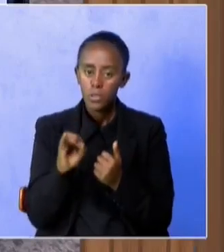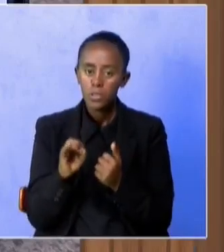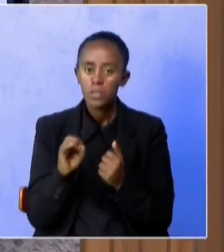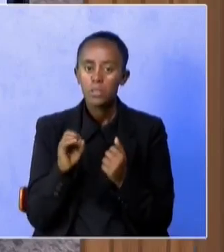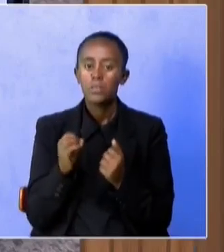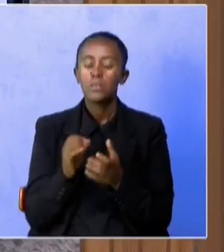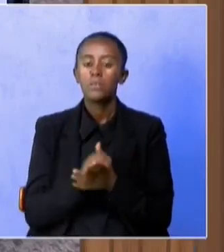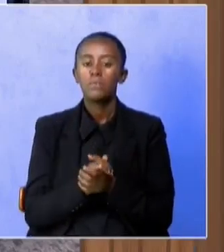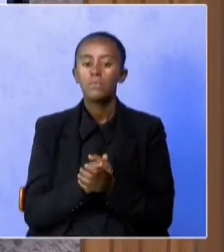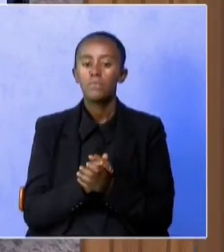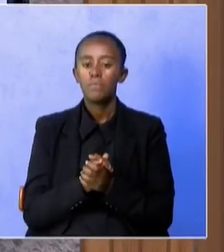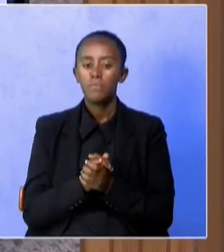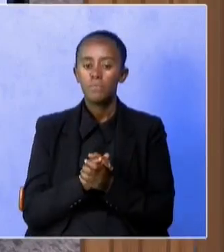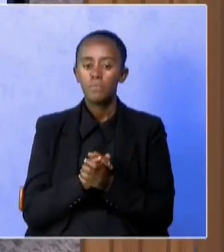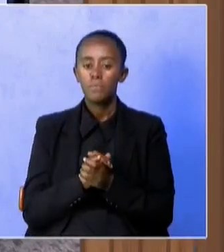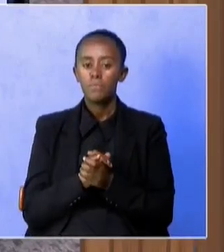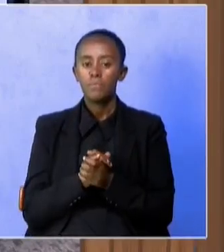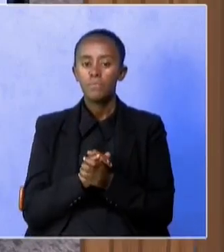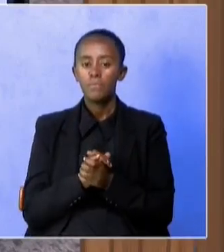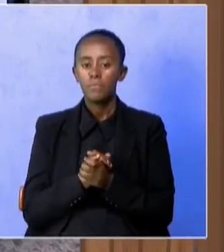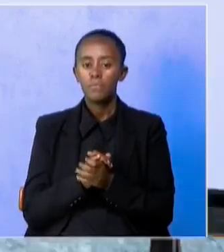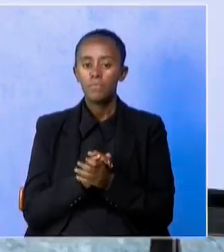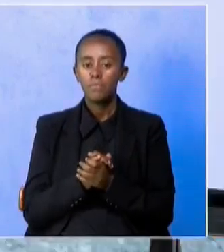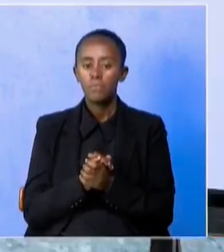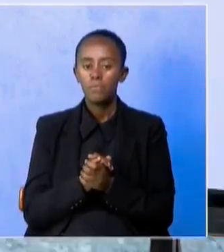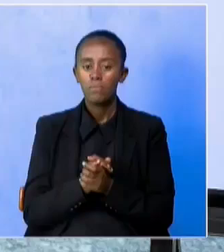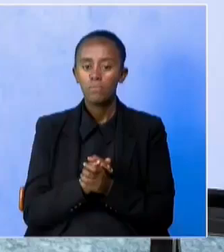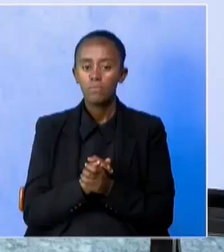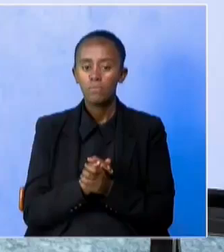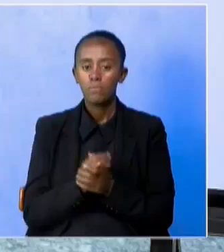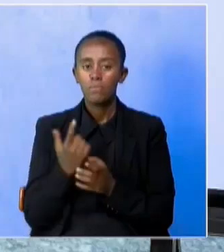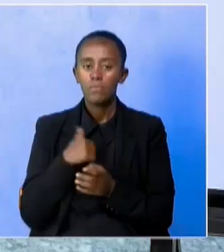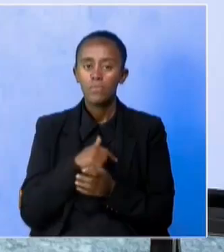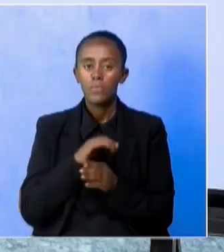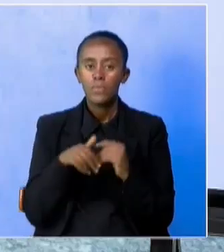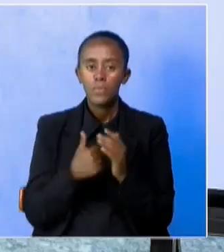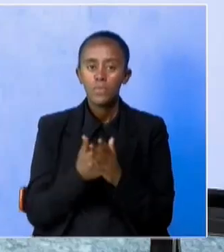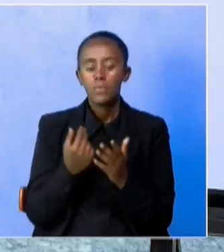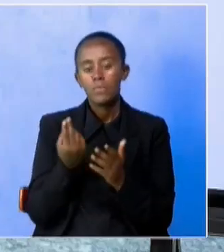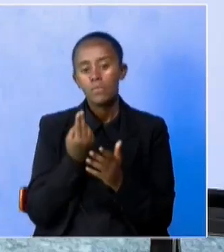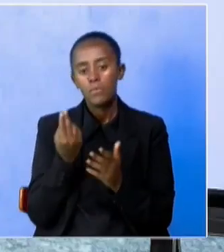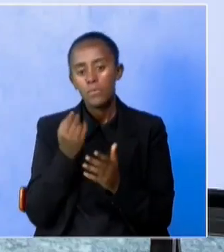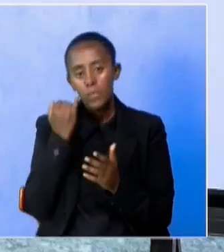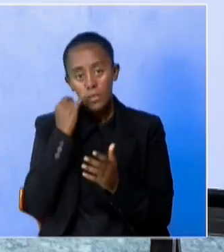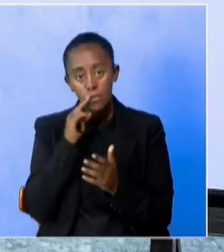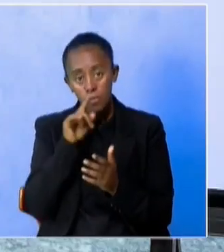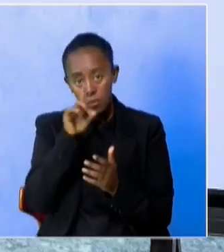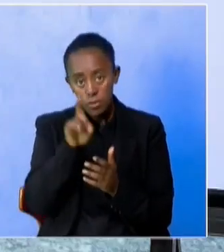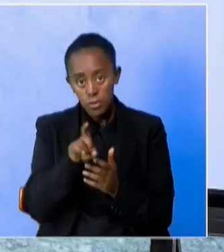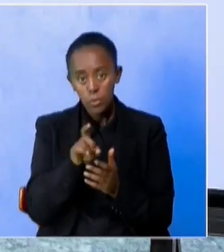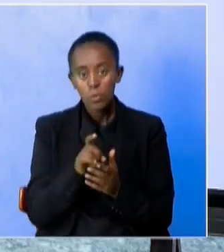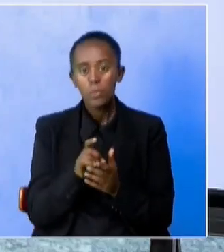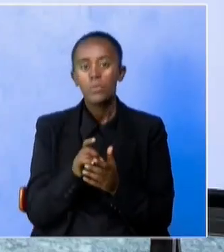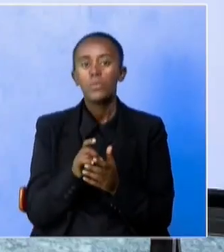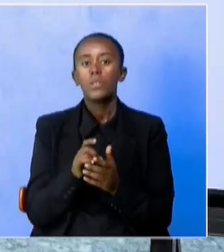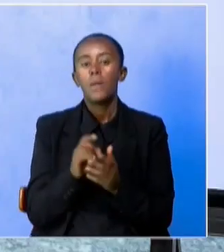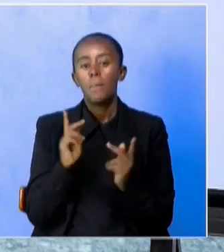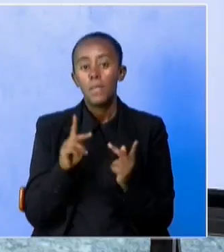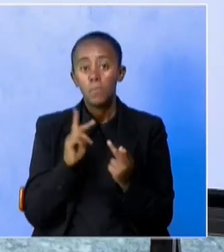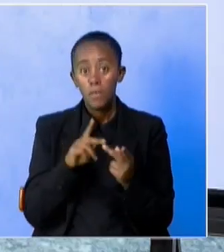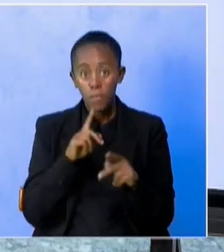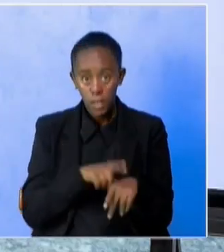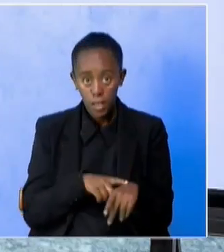for example, we bring all the time, if you are asking a question using the present perfect tense, and then